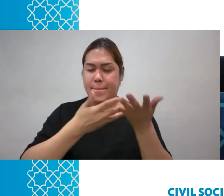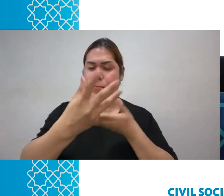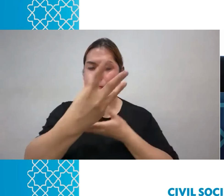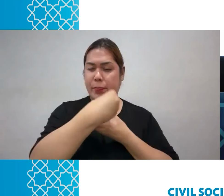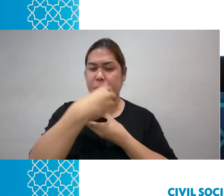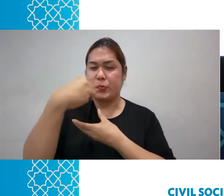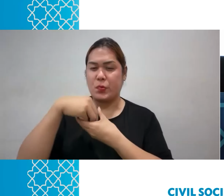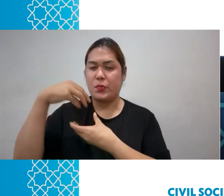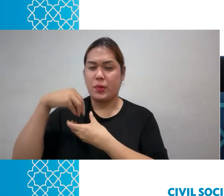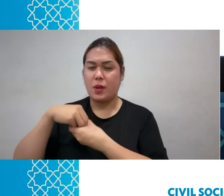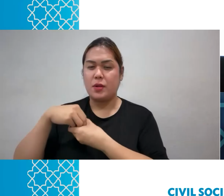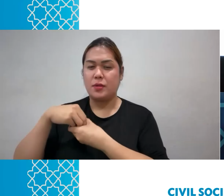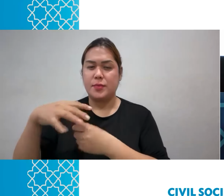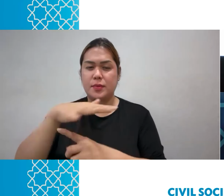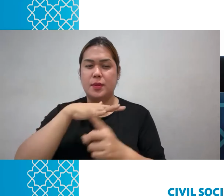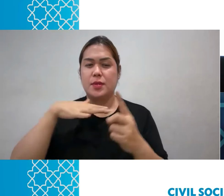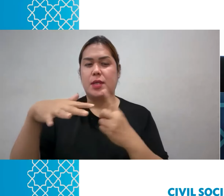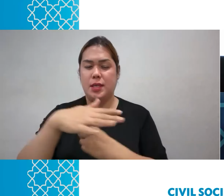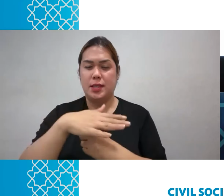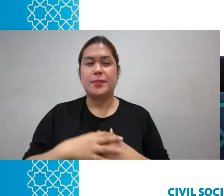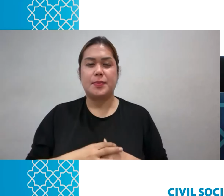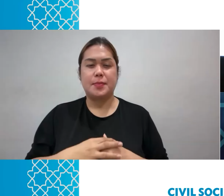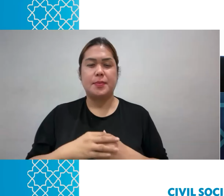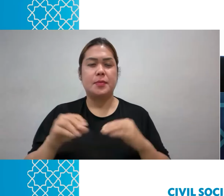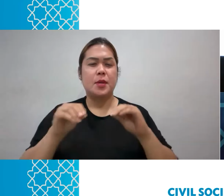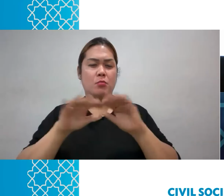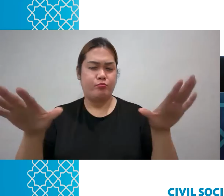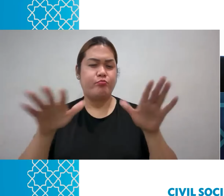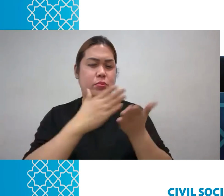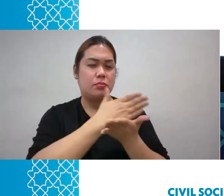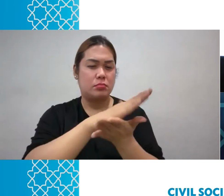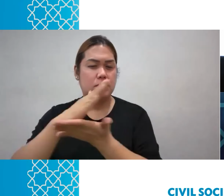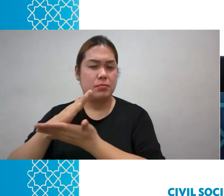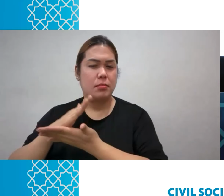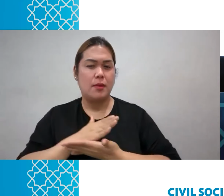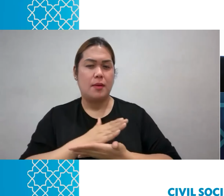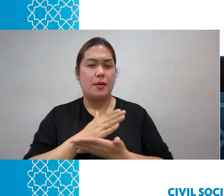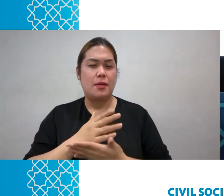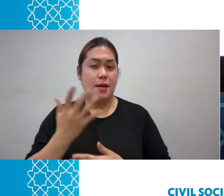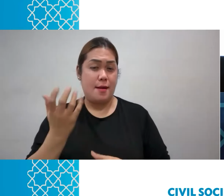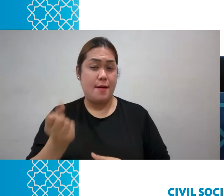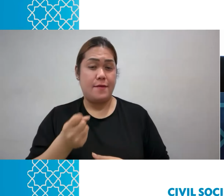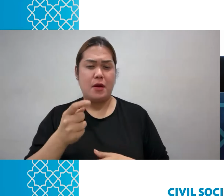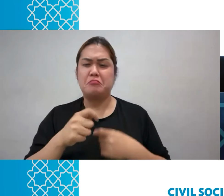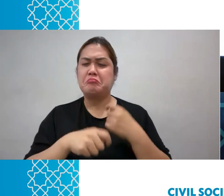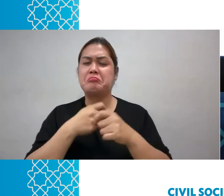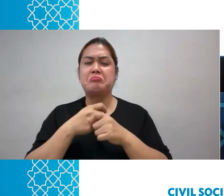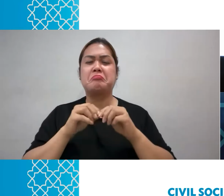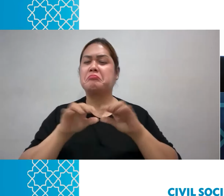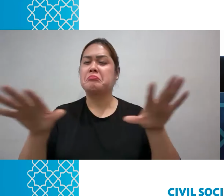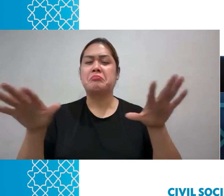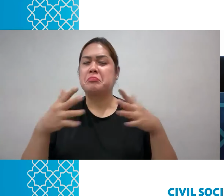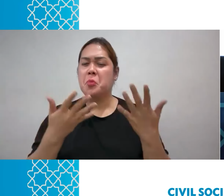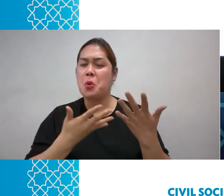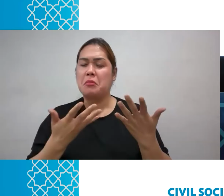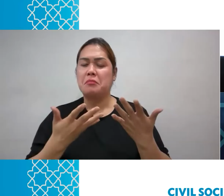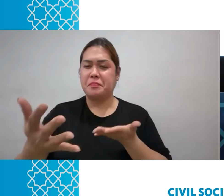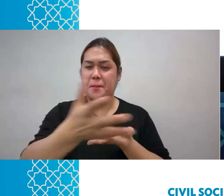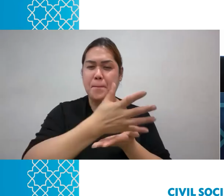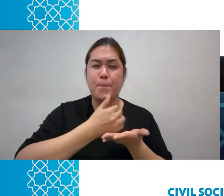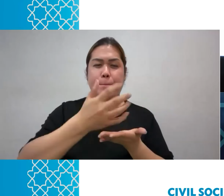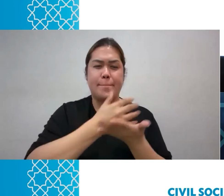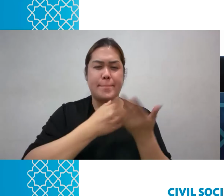The episode I shared with you, that type of episode, if we can accumulate many of them, probably we